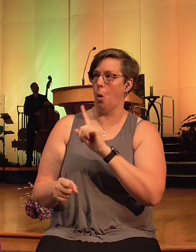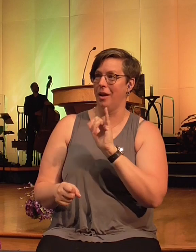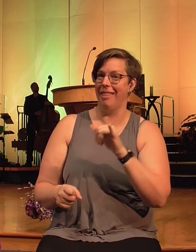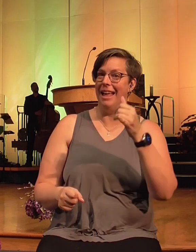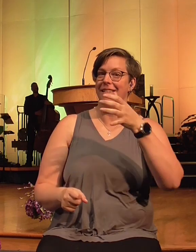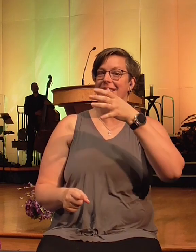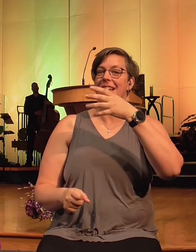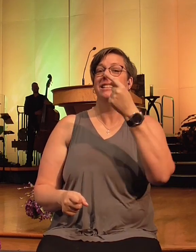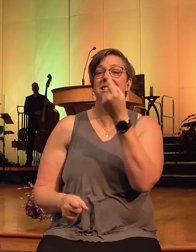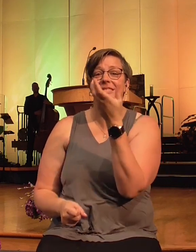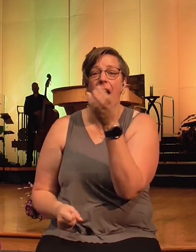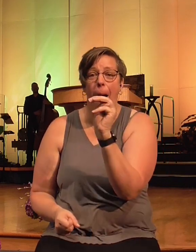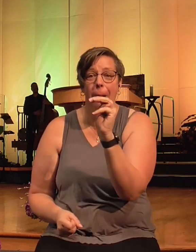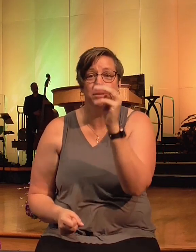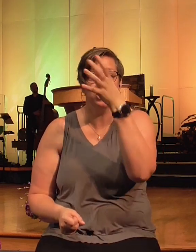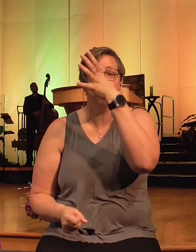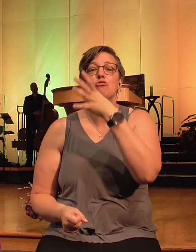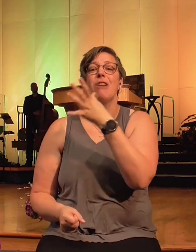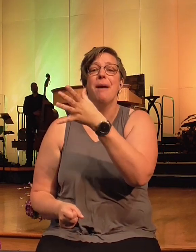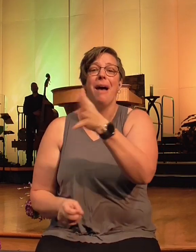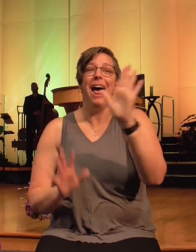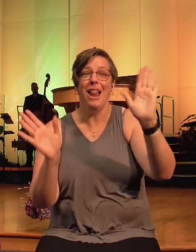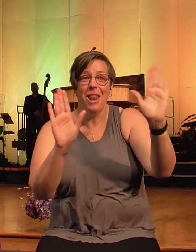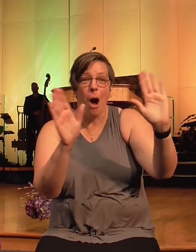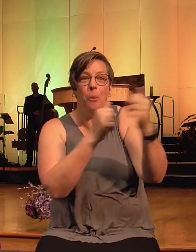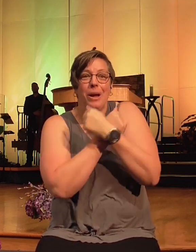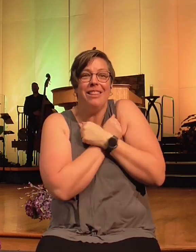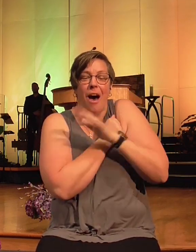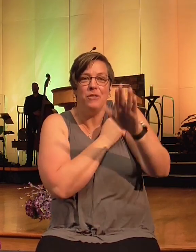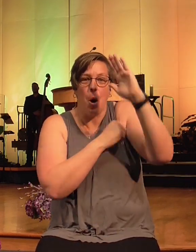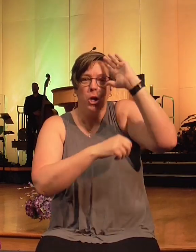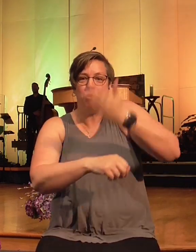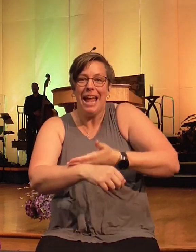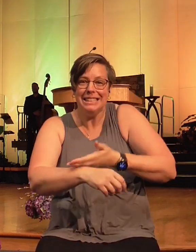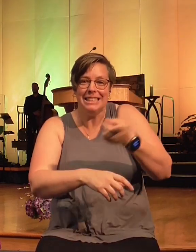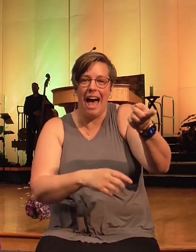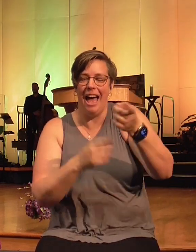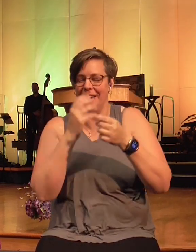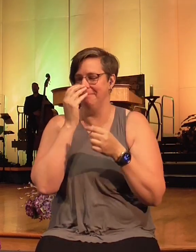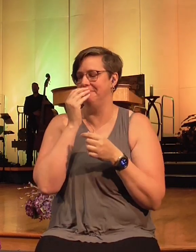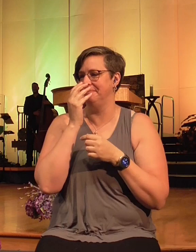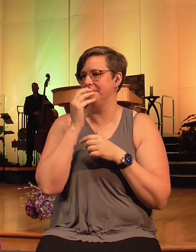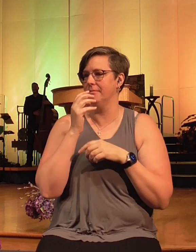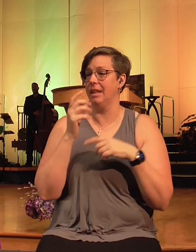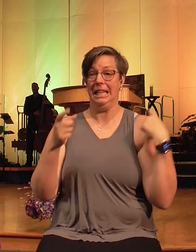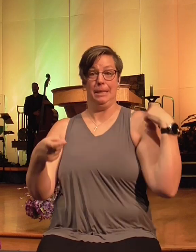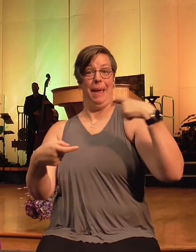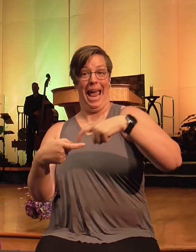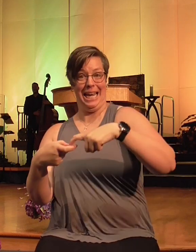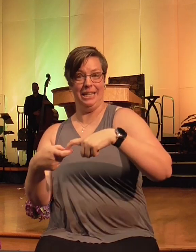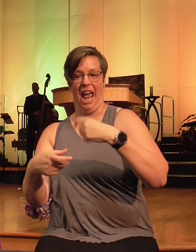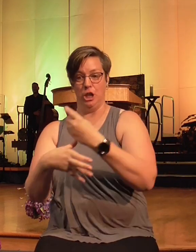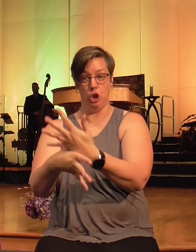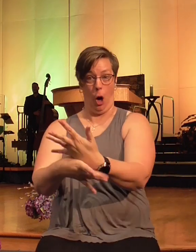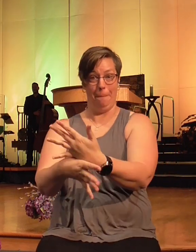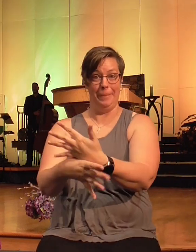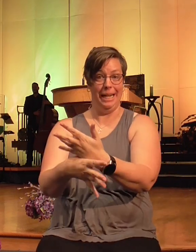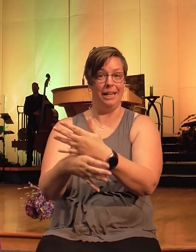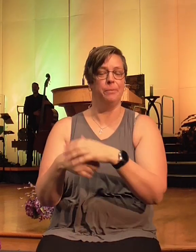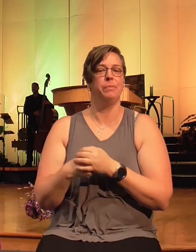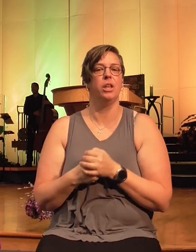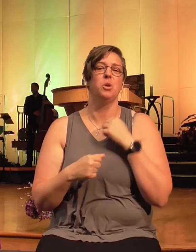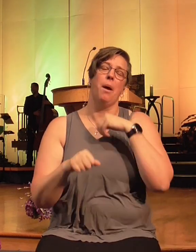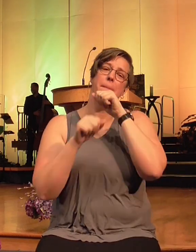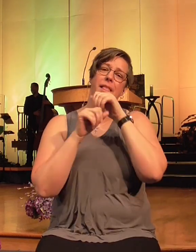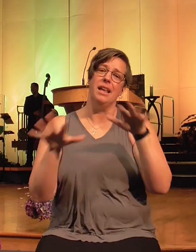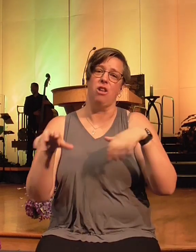Tom's grandma. Hi, we love your grandson, by the way. And Spain and Germany. So we're blessed to have people